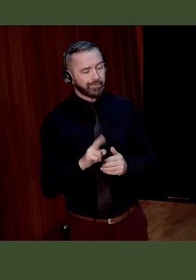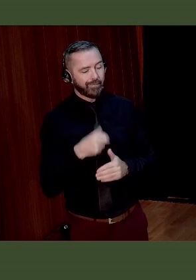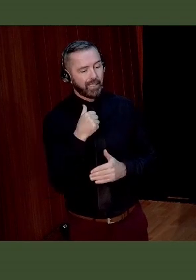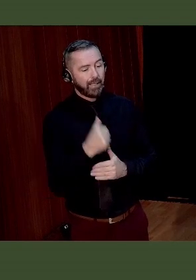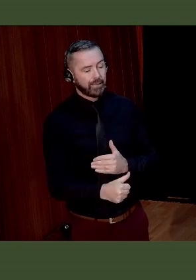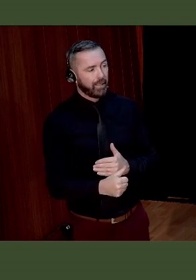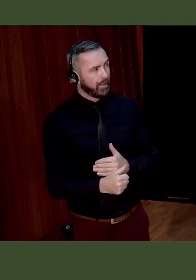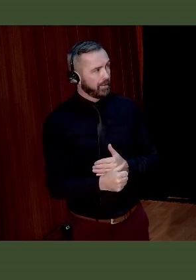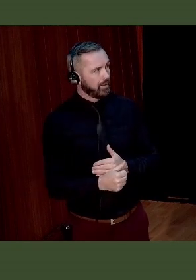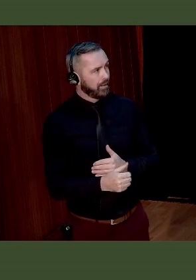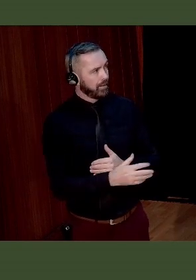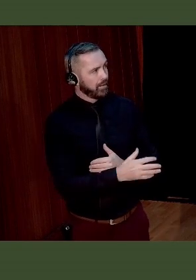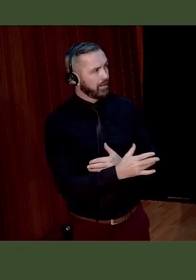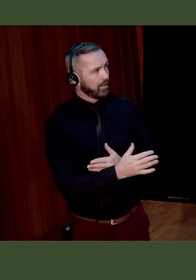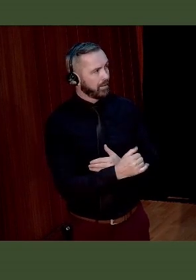day